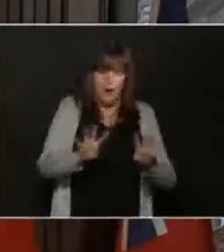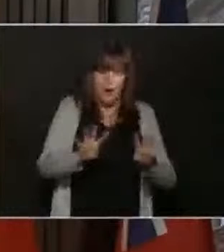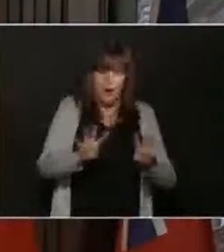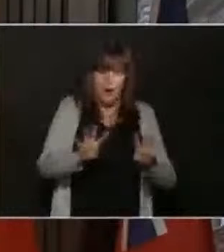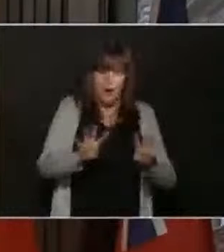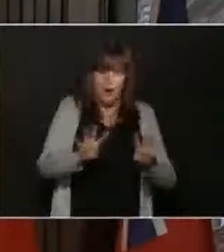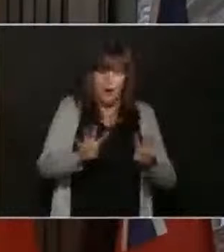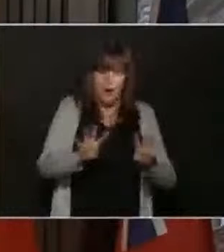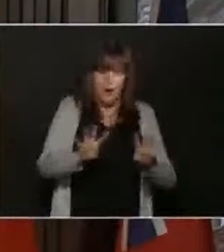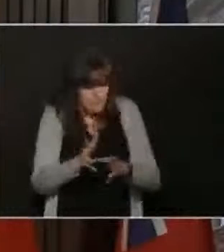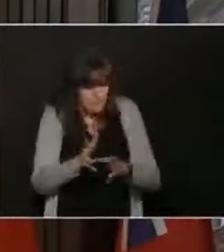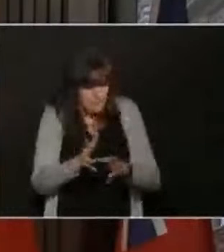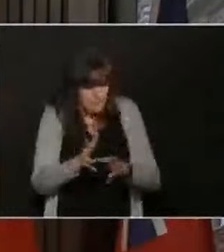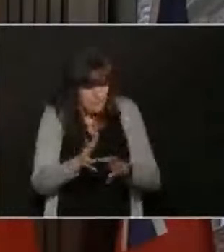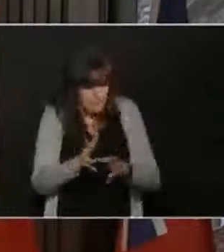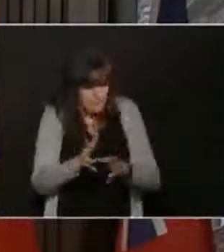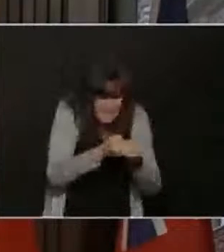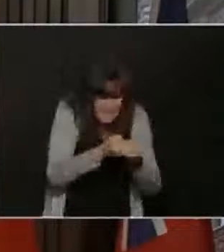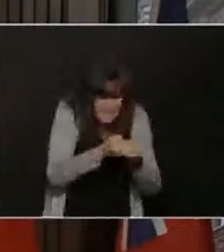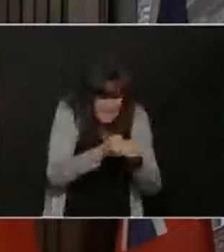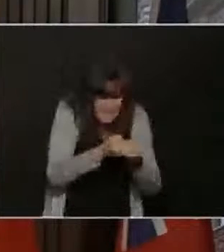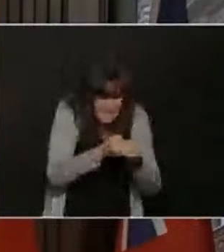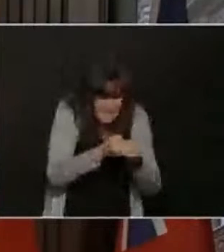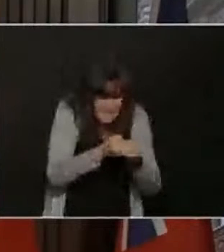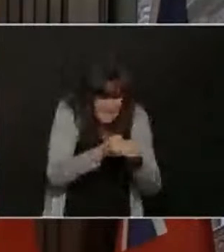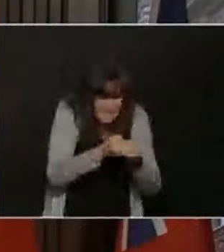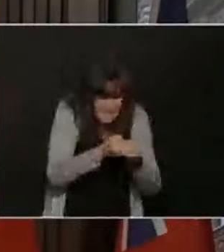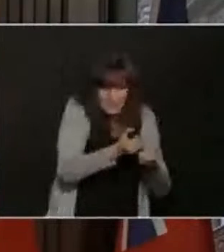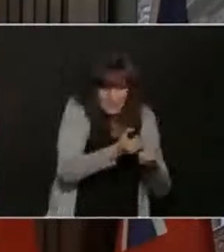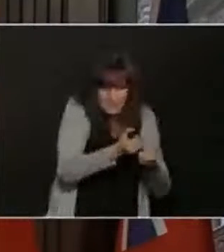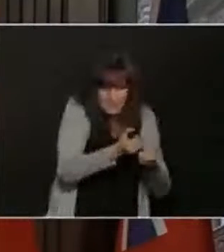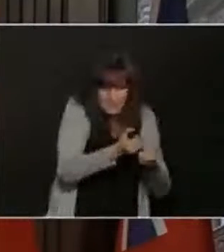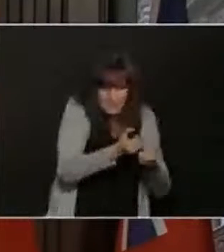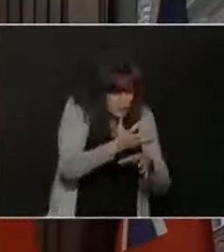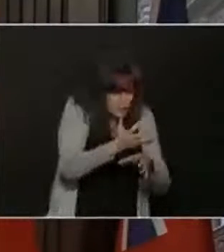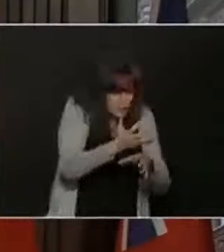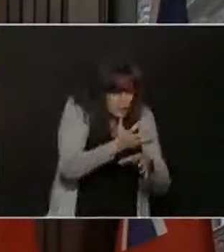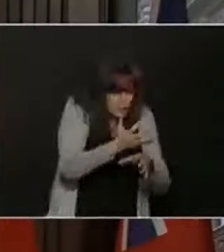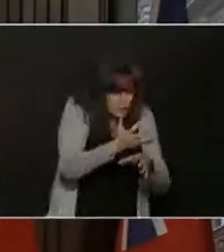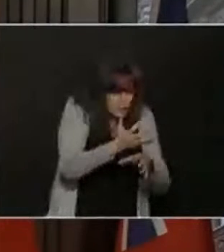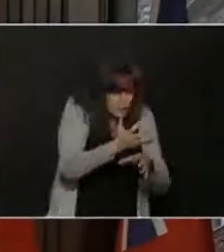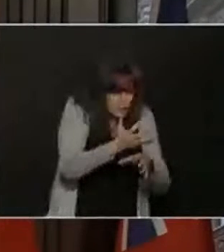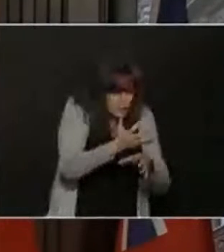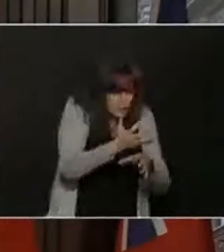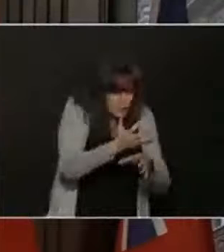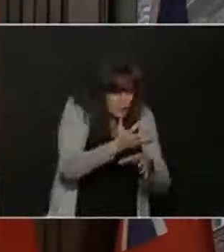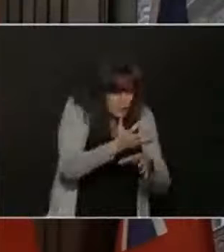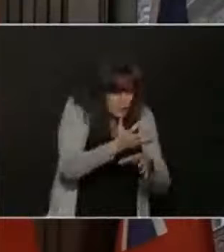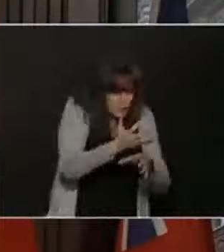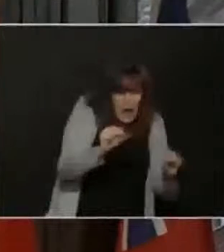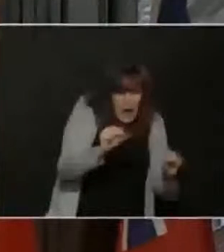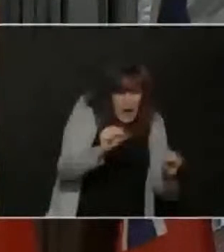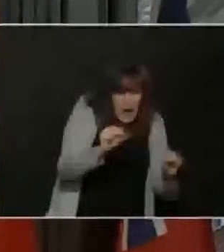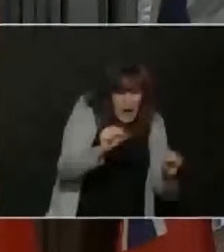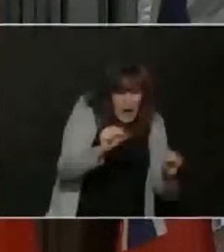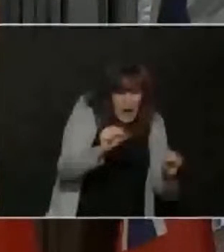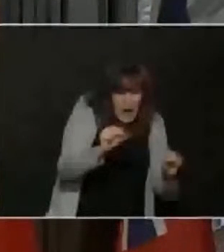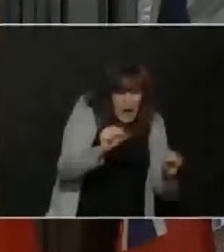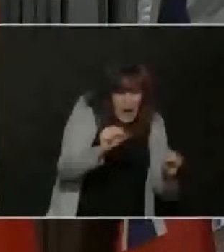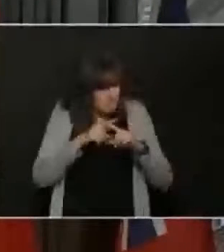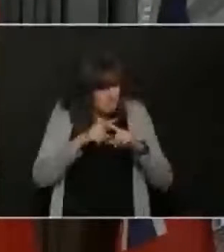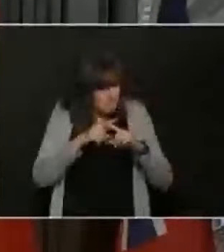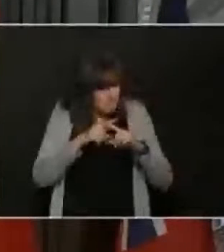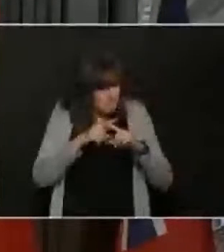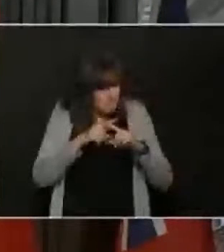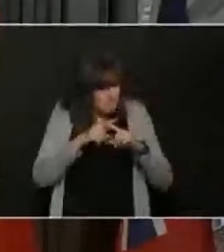for isolation when someone tests positive. It means income support, and it means protection from eviction. As I move